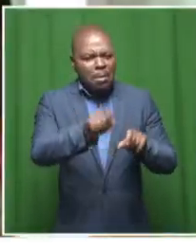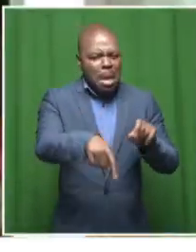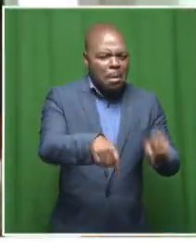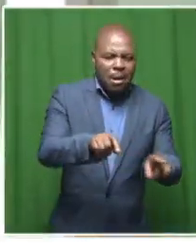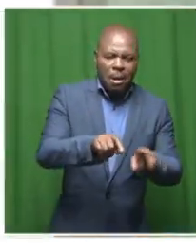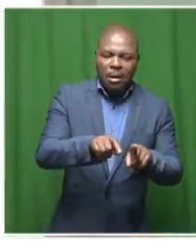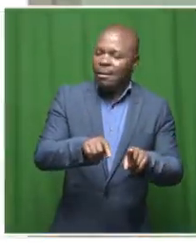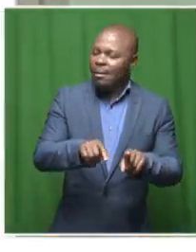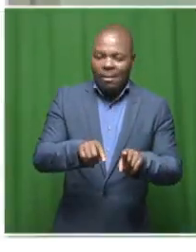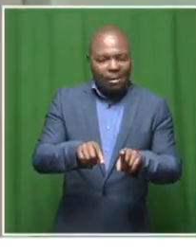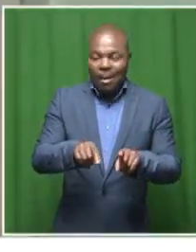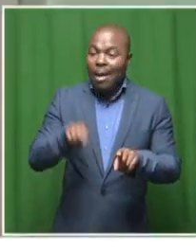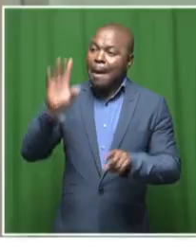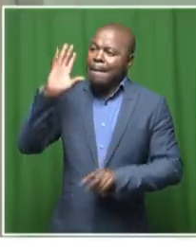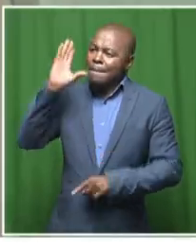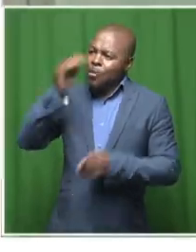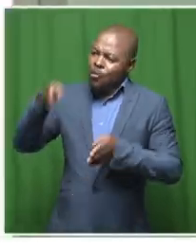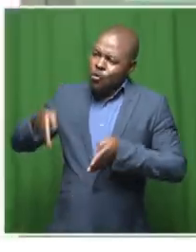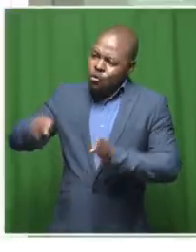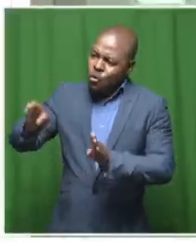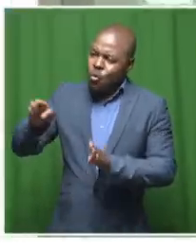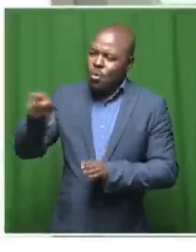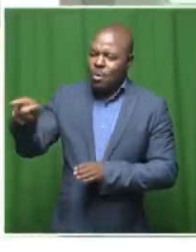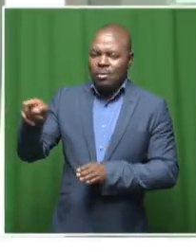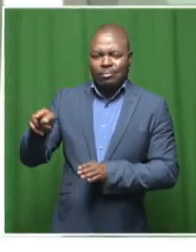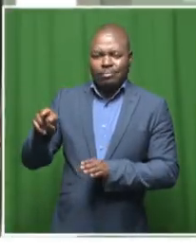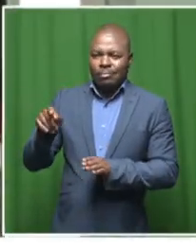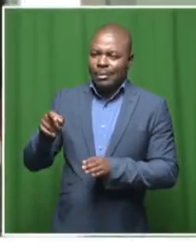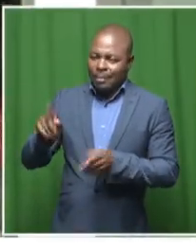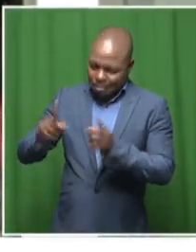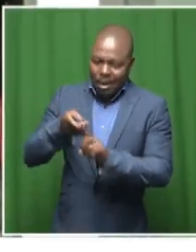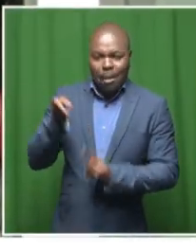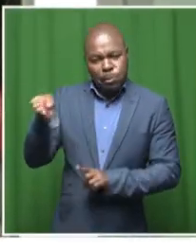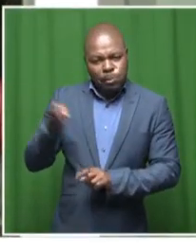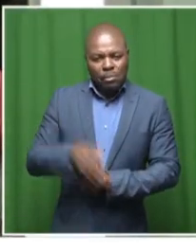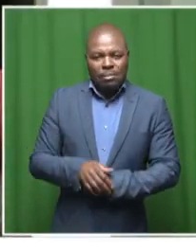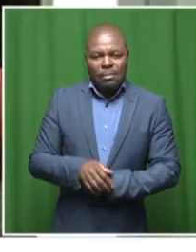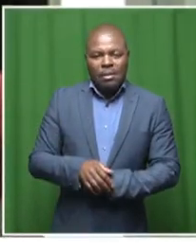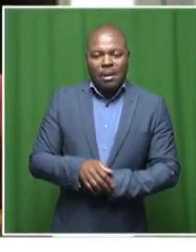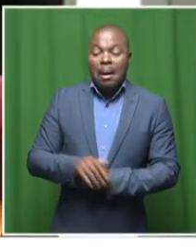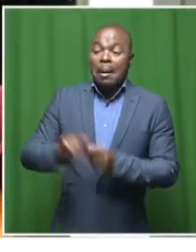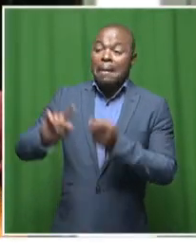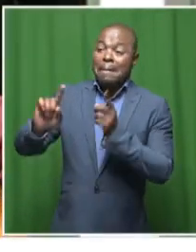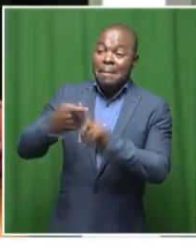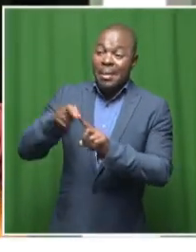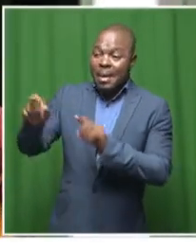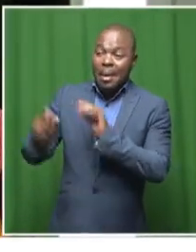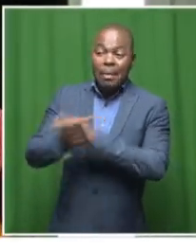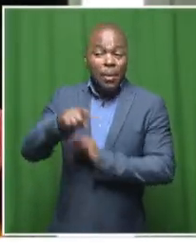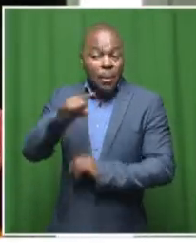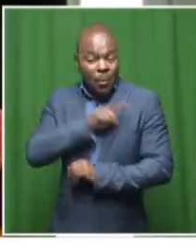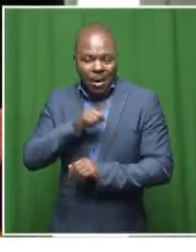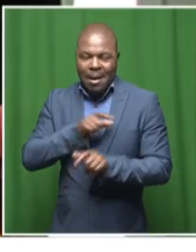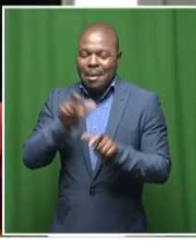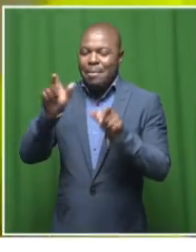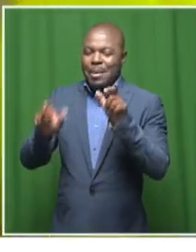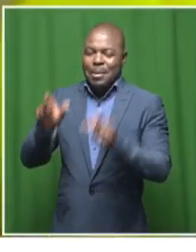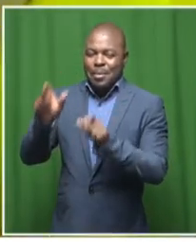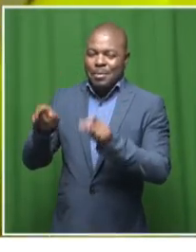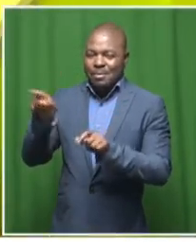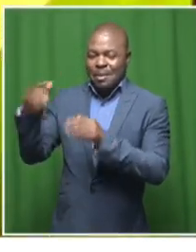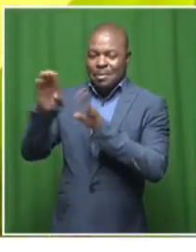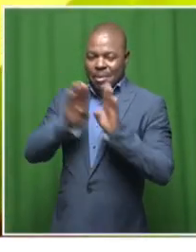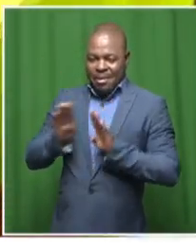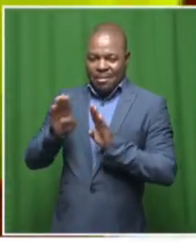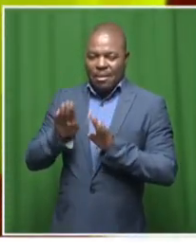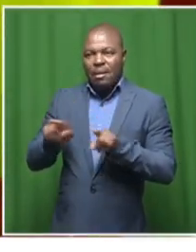our beautiful national roads. And factors that are contributing more are human factors. Driver